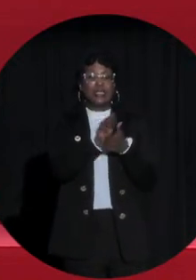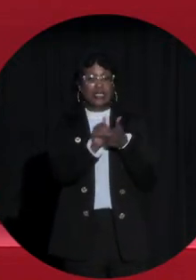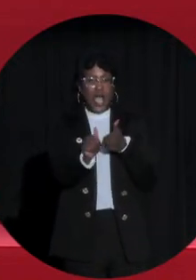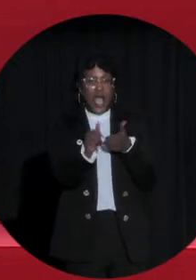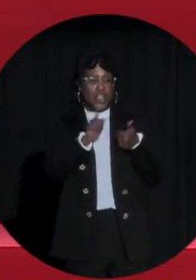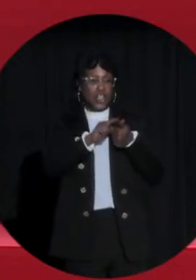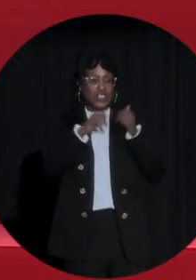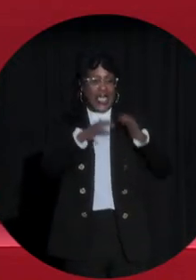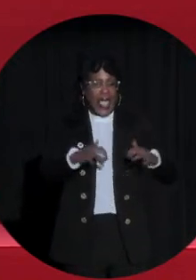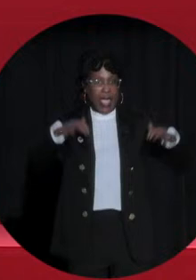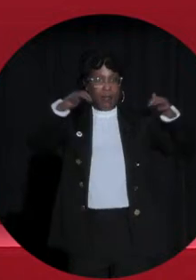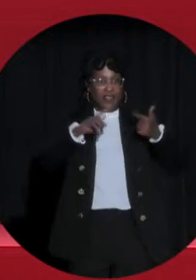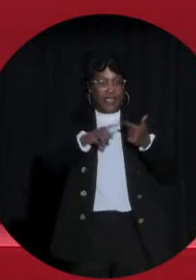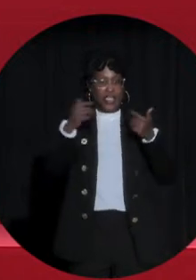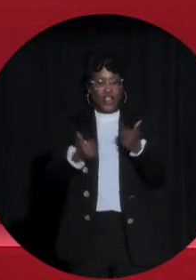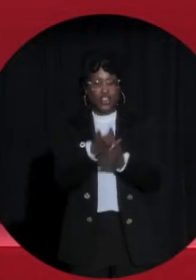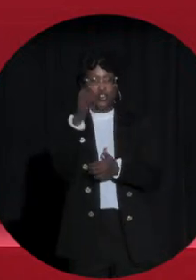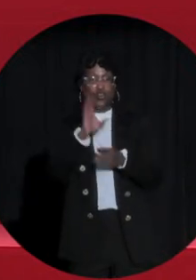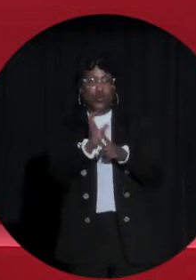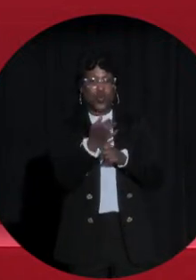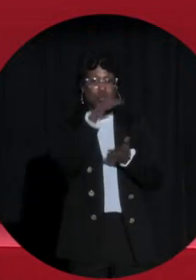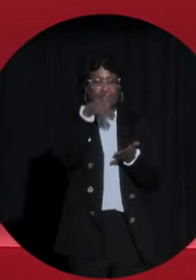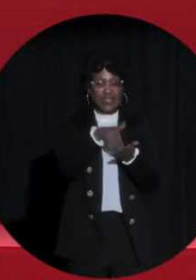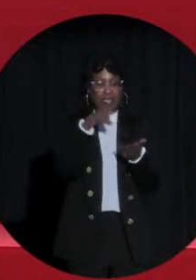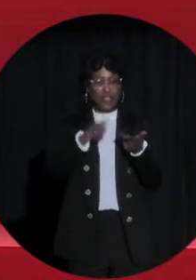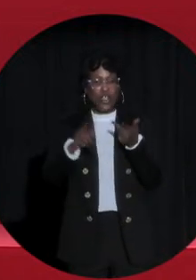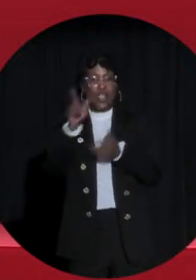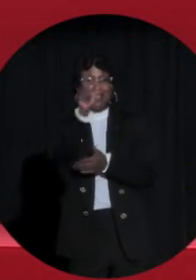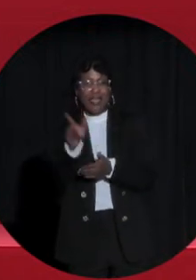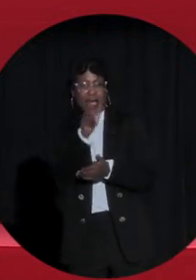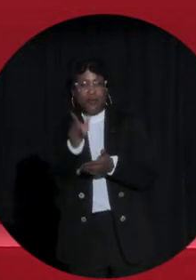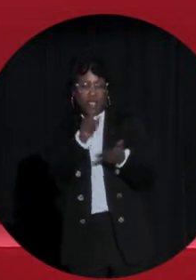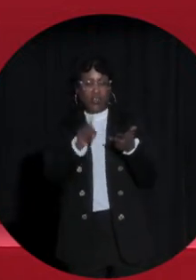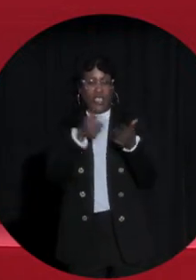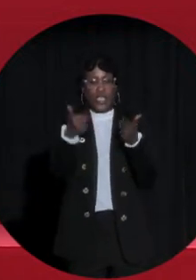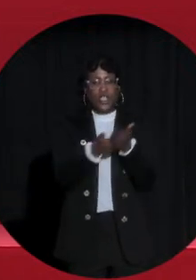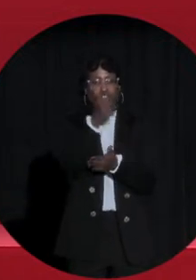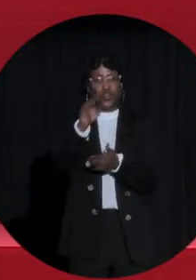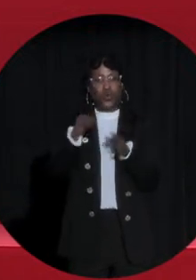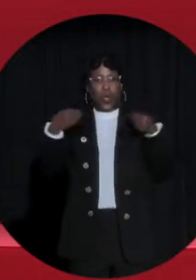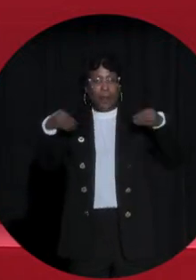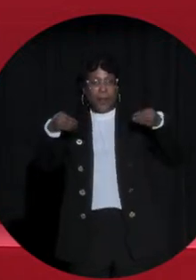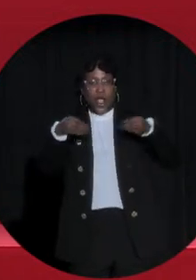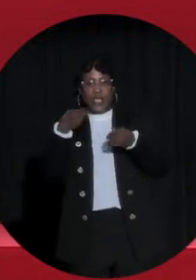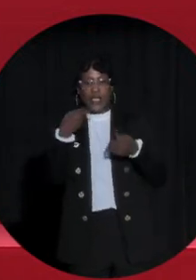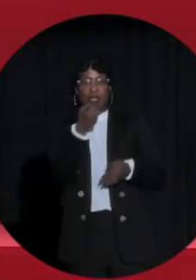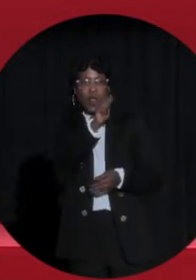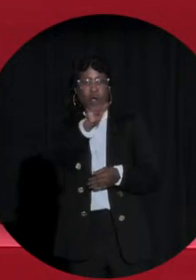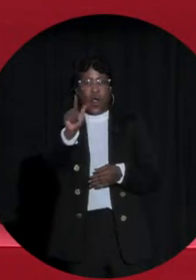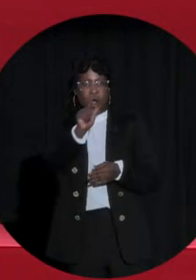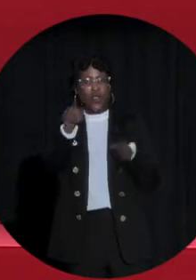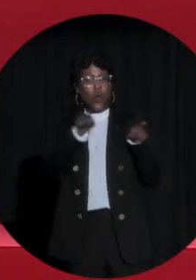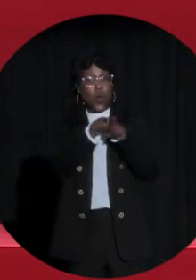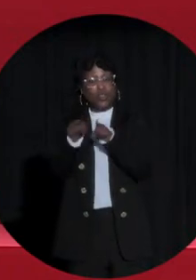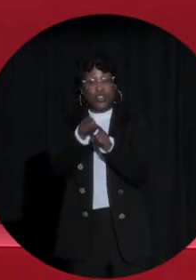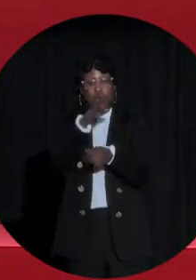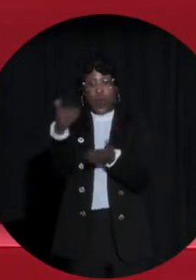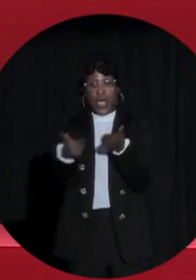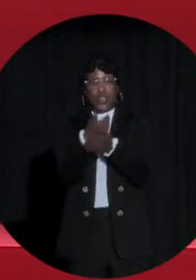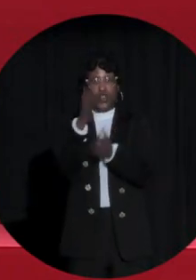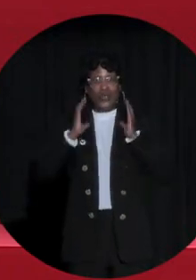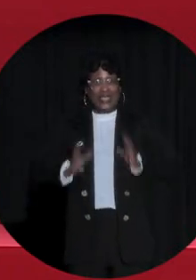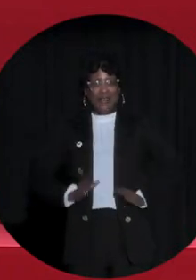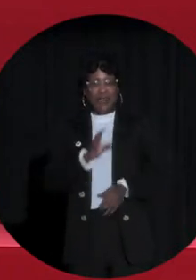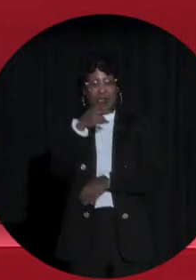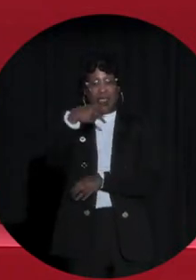new library, a new youth sports field house, a new market hall, and a new civic plaza. We're making